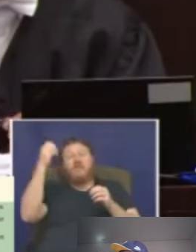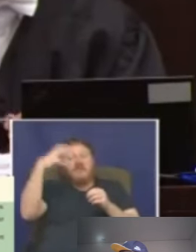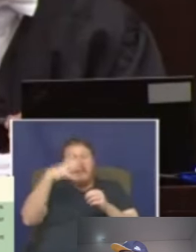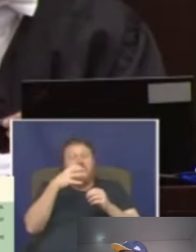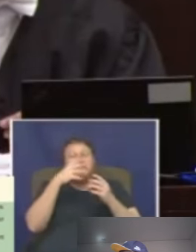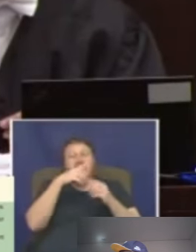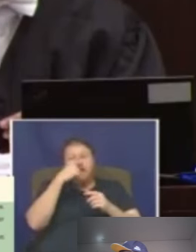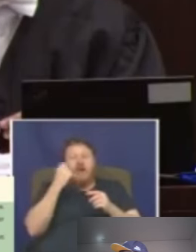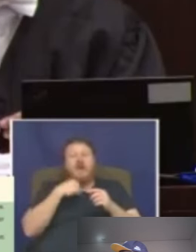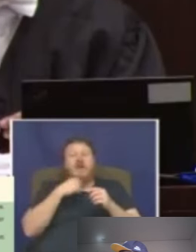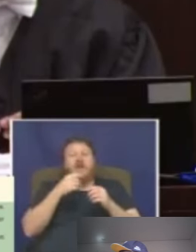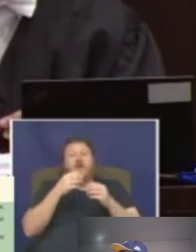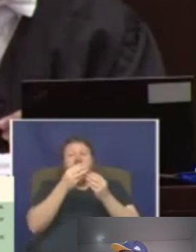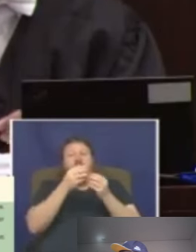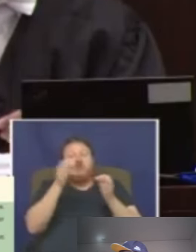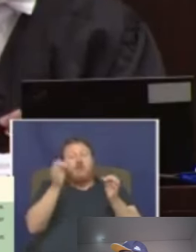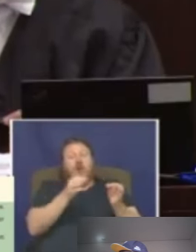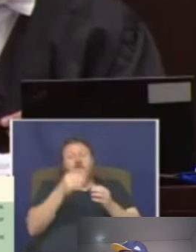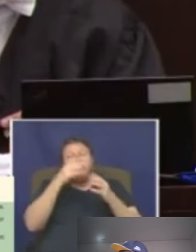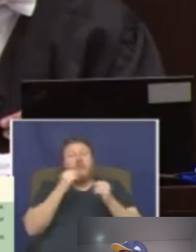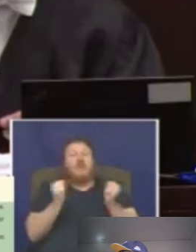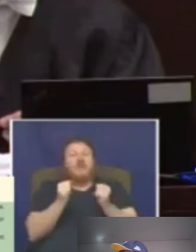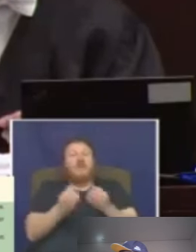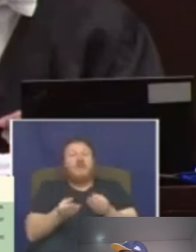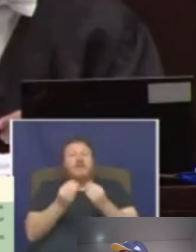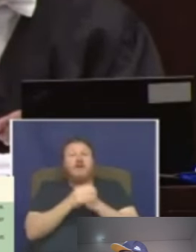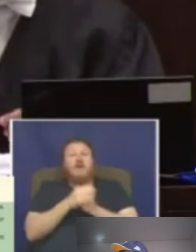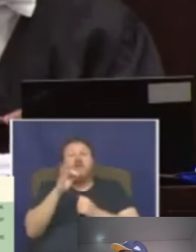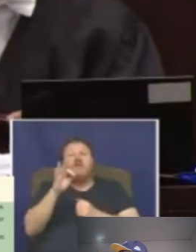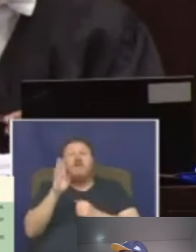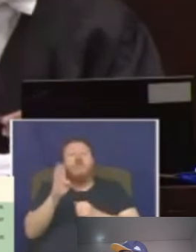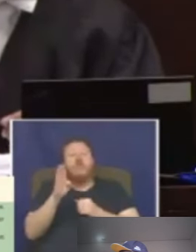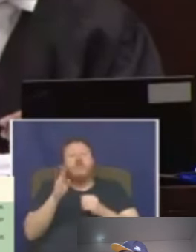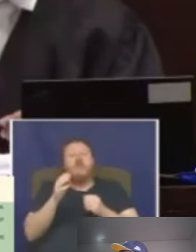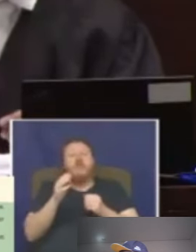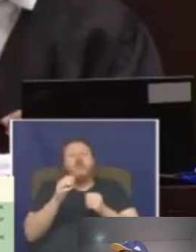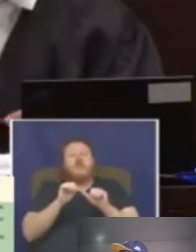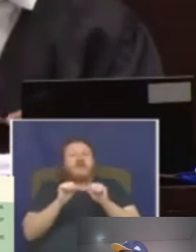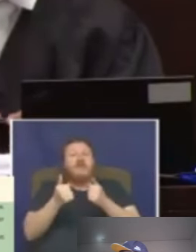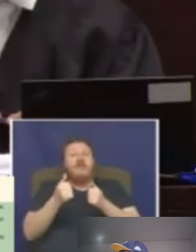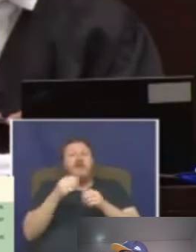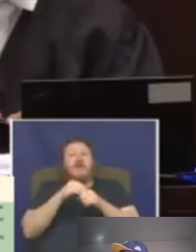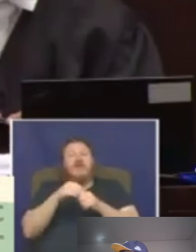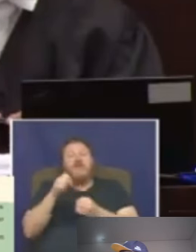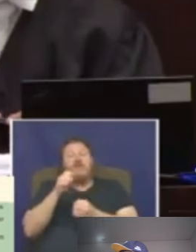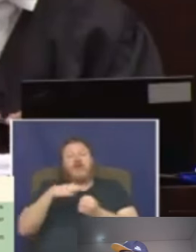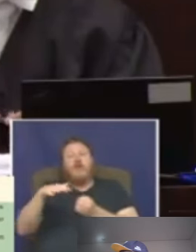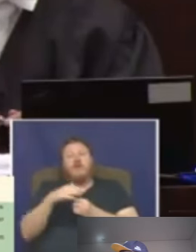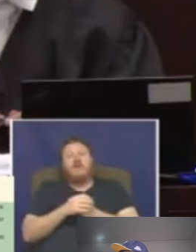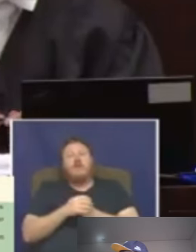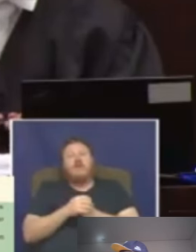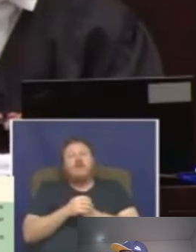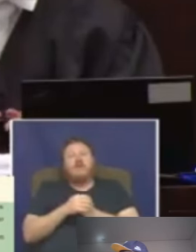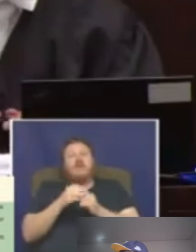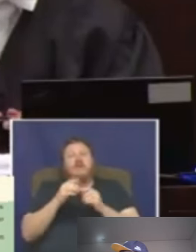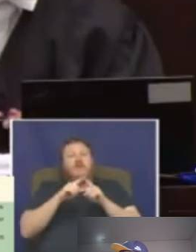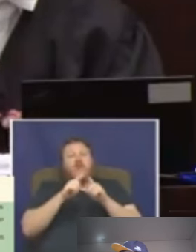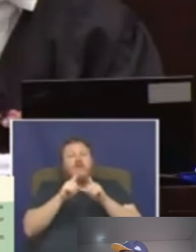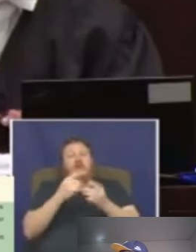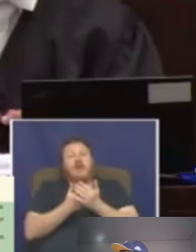a way to overcome adversity and even to thrive in the most difficult environments. It is the epitome of resilience,